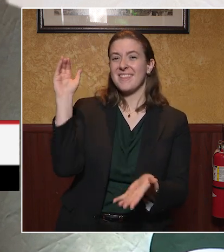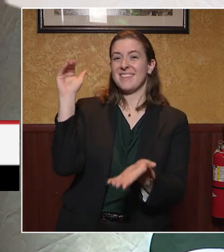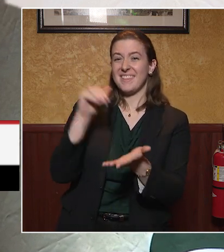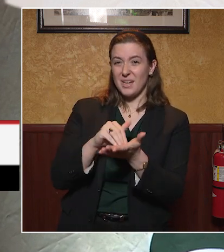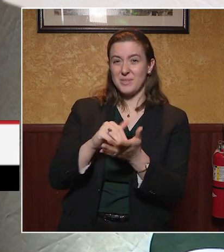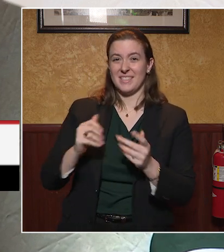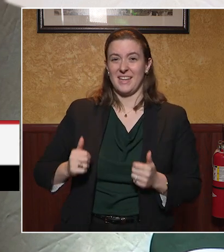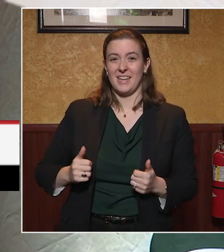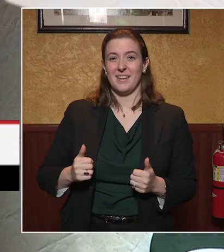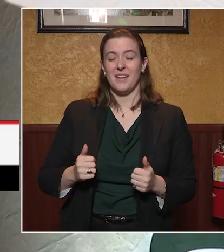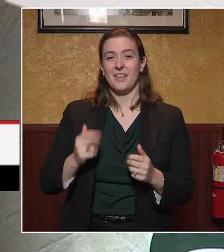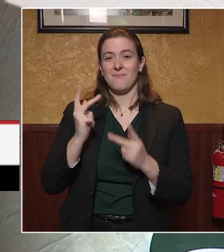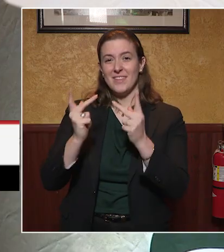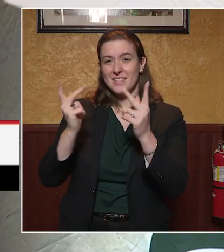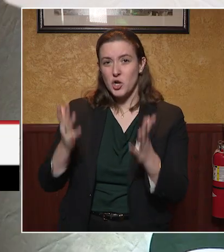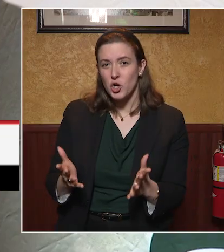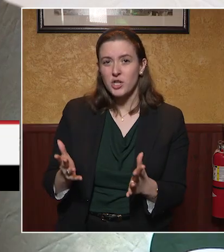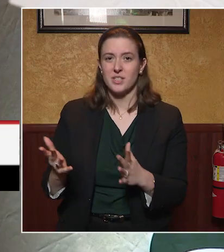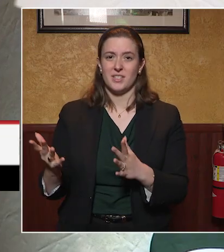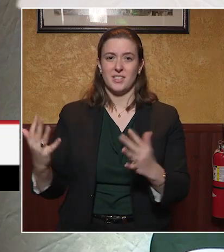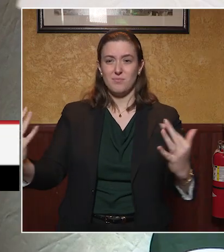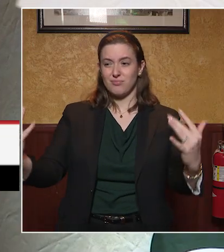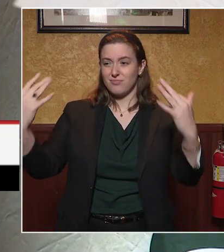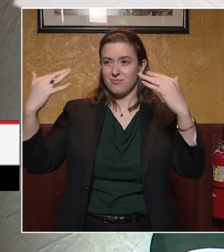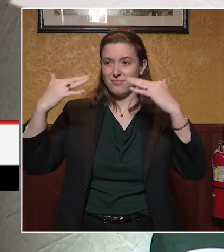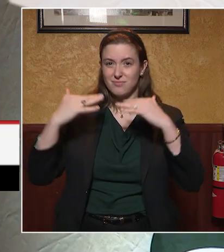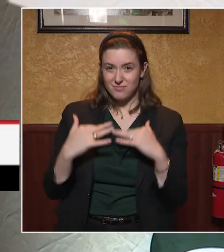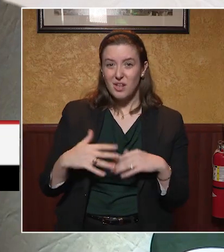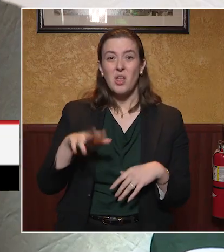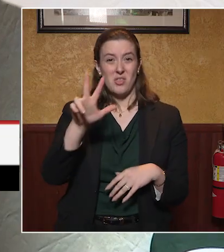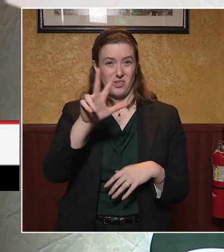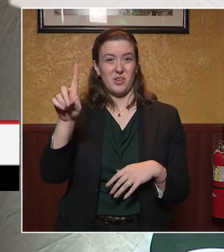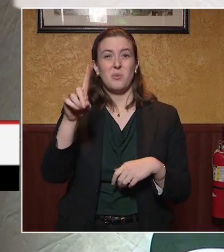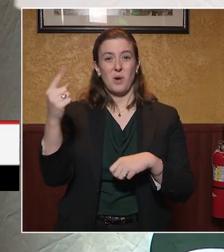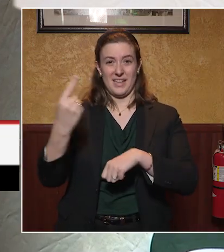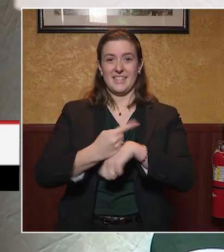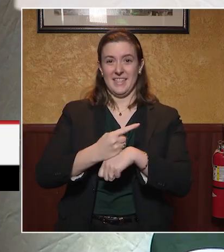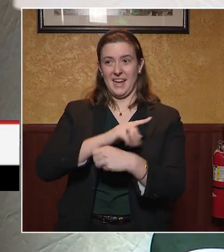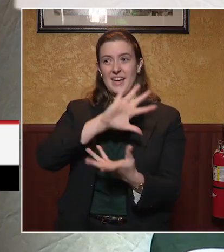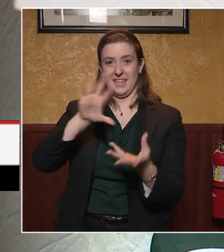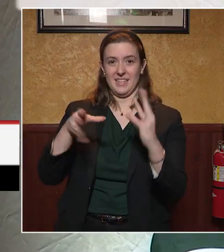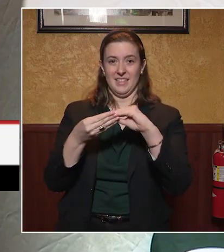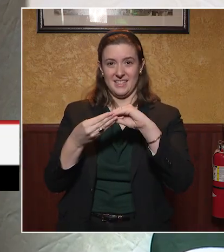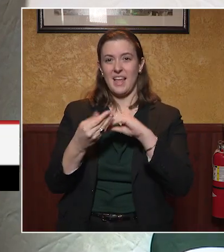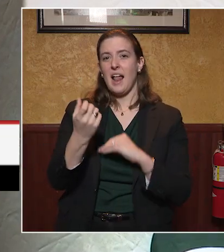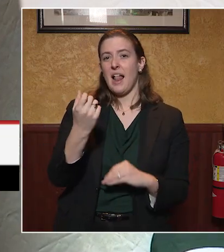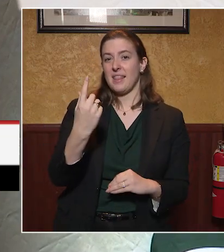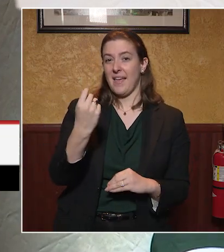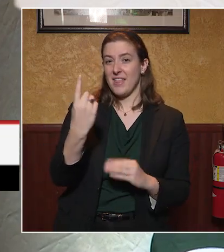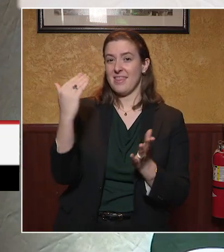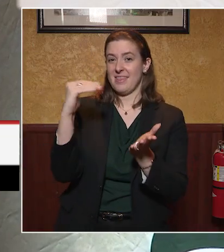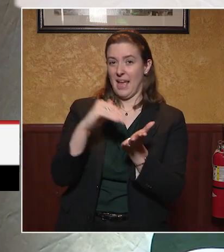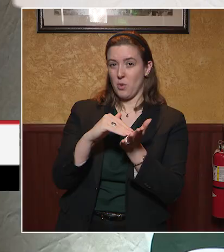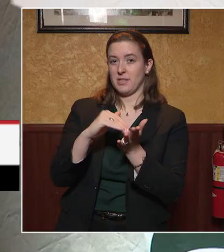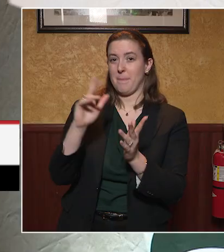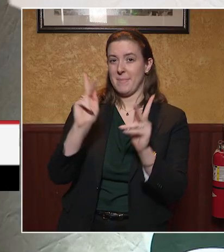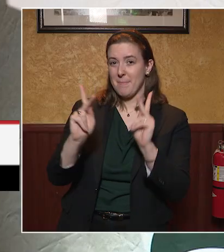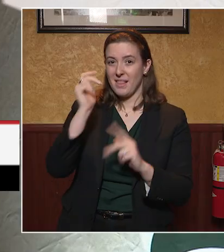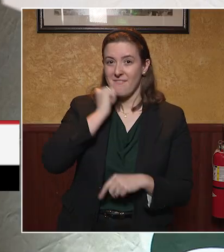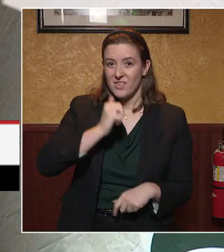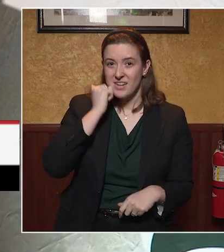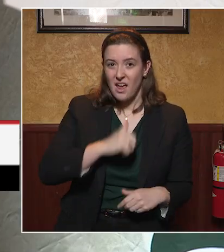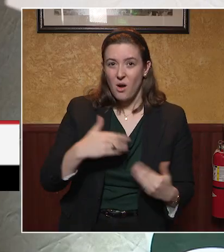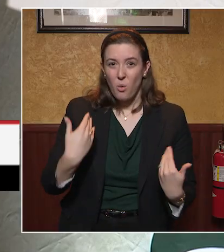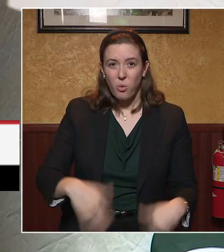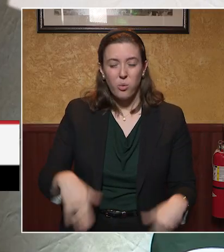clap for that. 340,000 visitors over 31 days, averaging about 11,000 people per day. Now, we knew going into